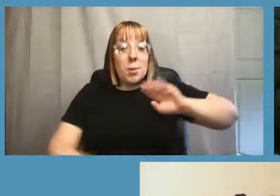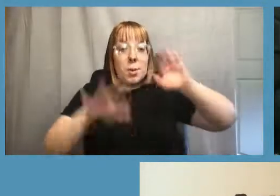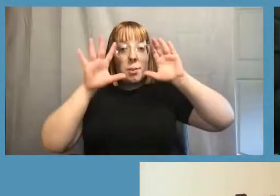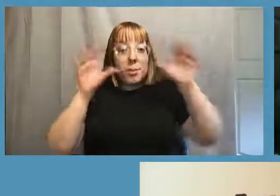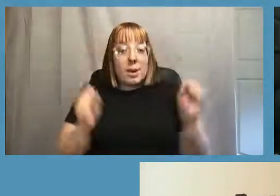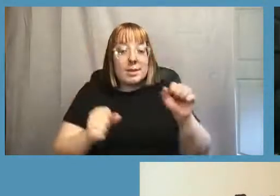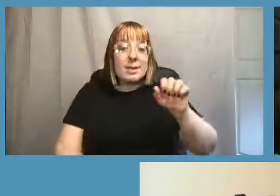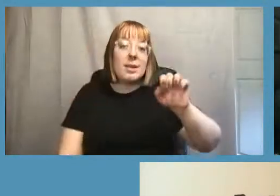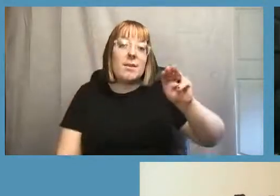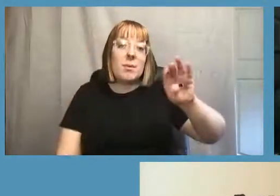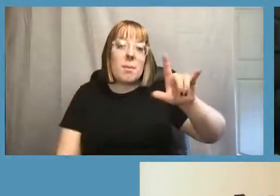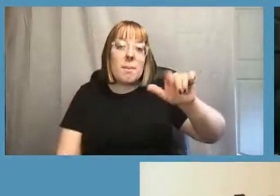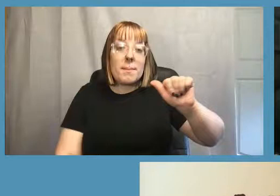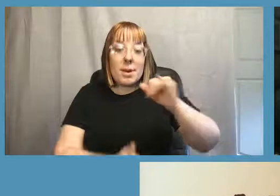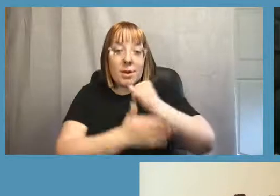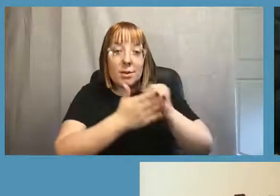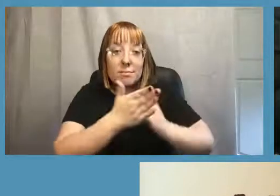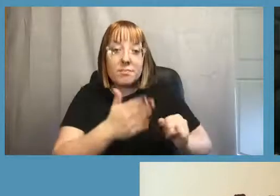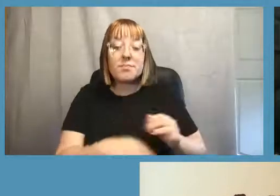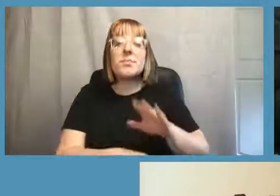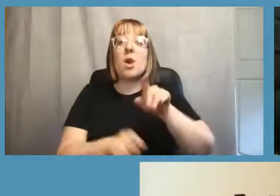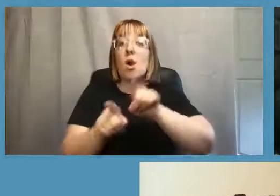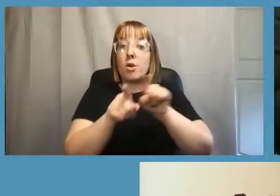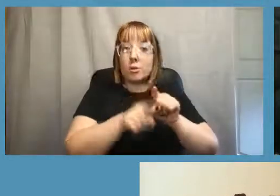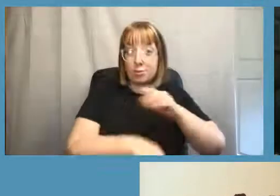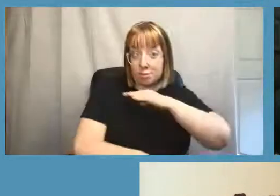and Culture and was on the board of the